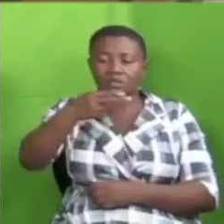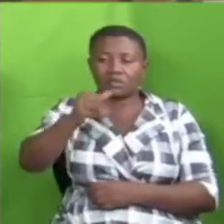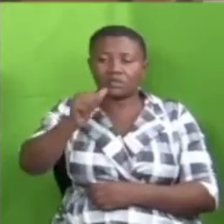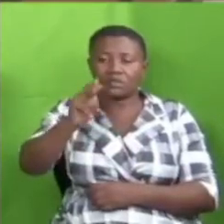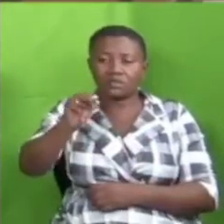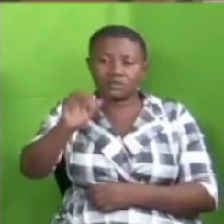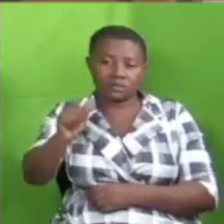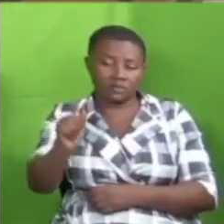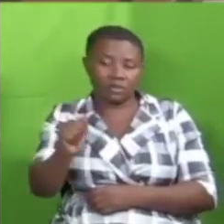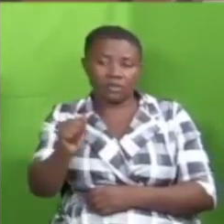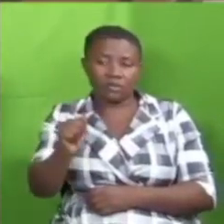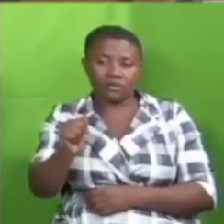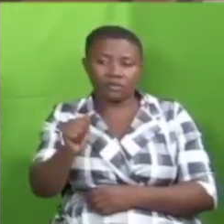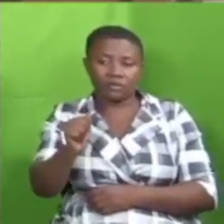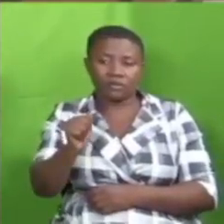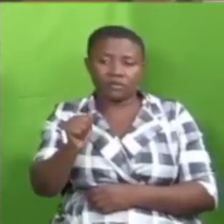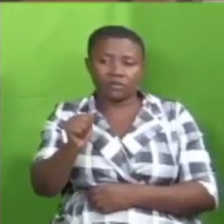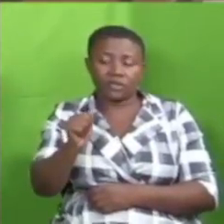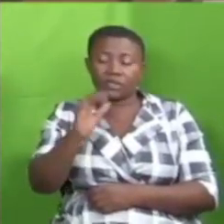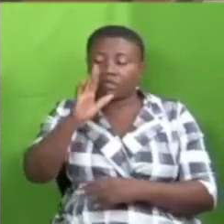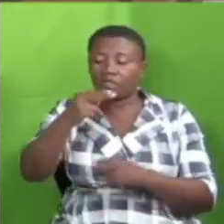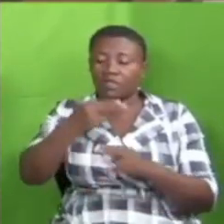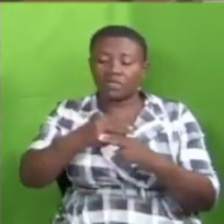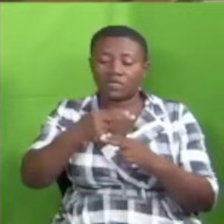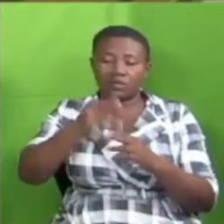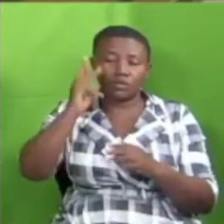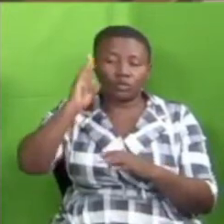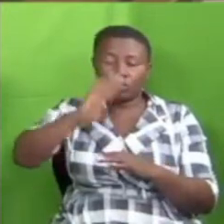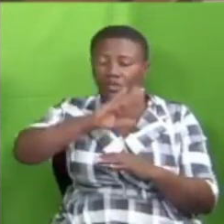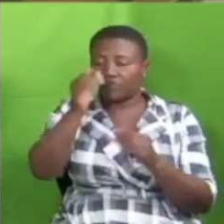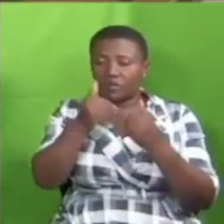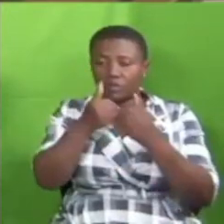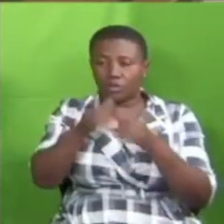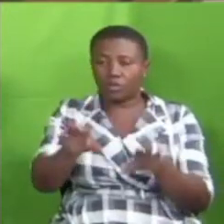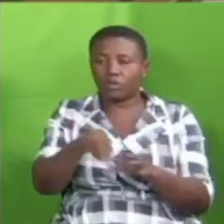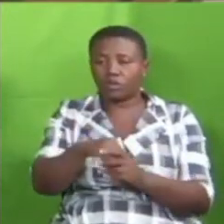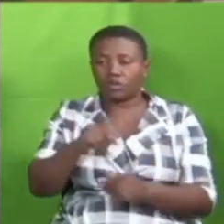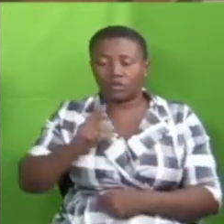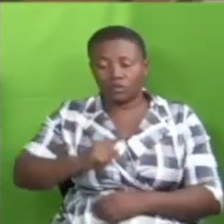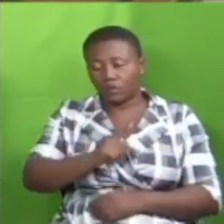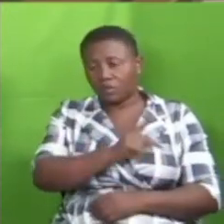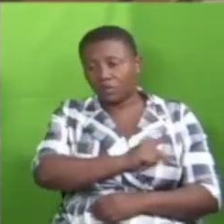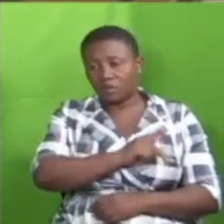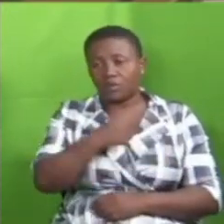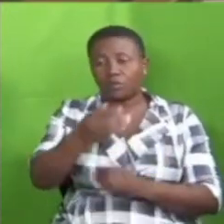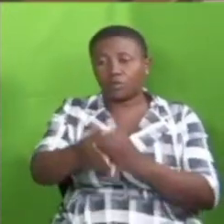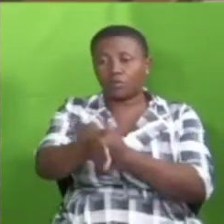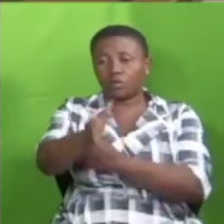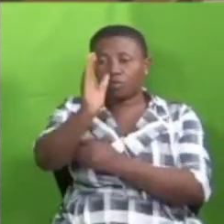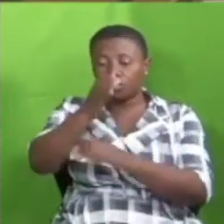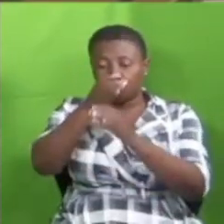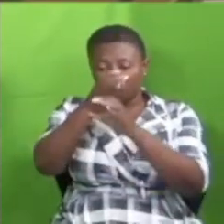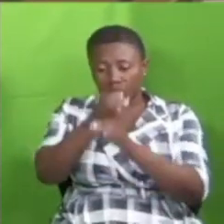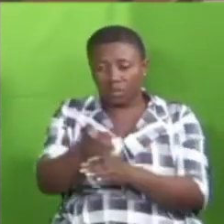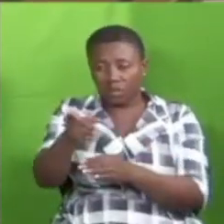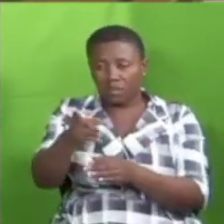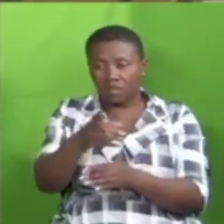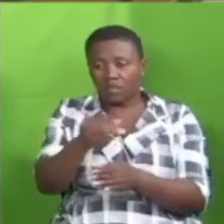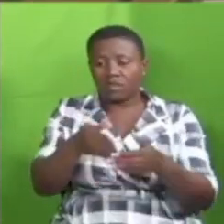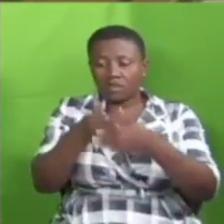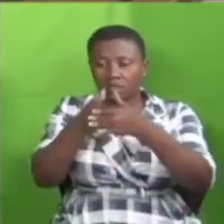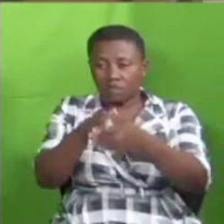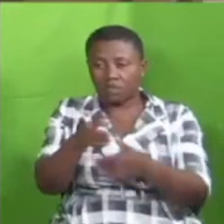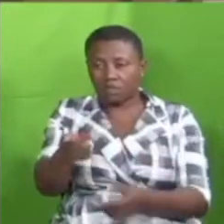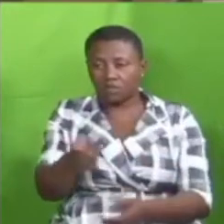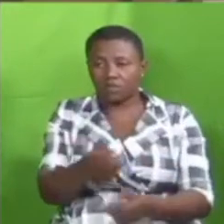his memory will never be lost on this parliament, and I wish him God's guidance. Rest in peace, Atto. Rest